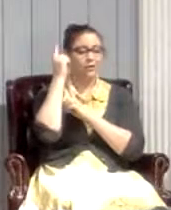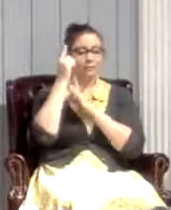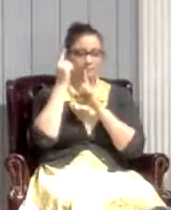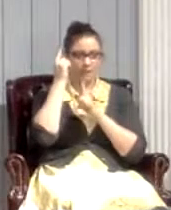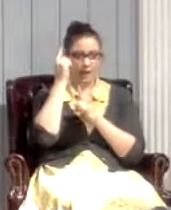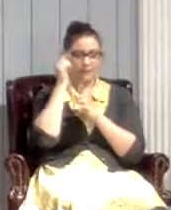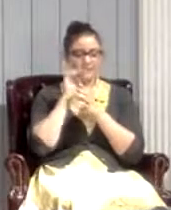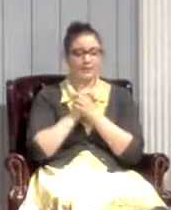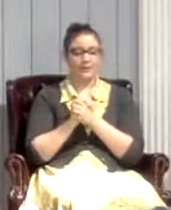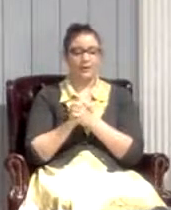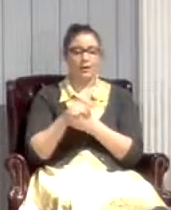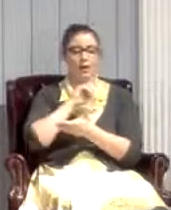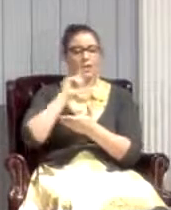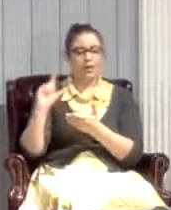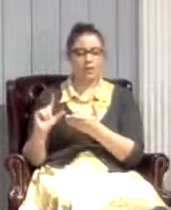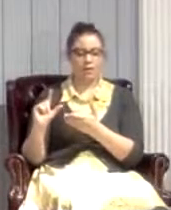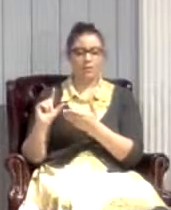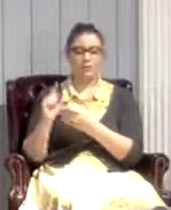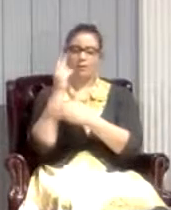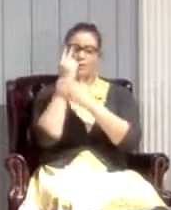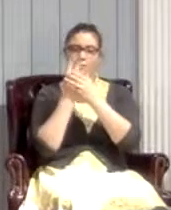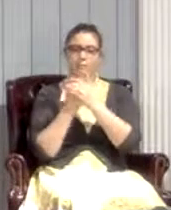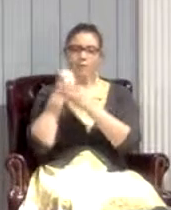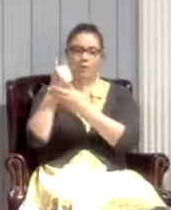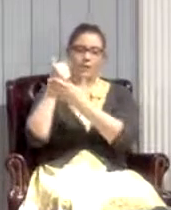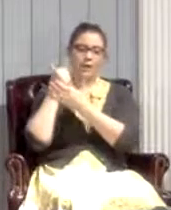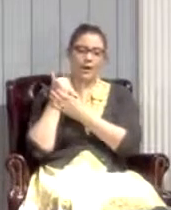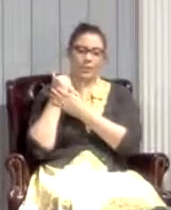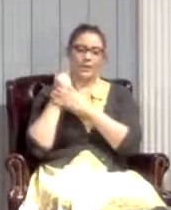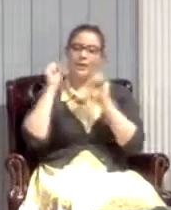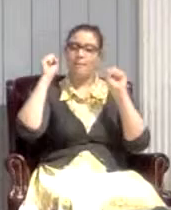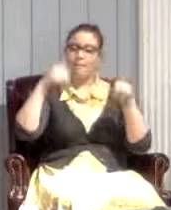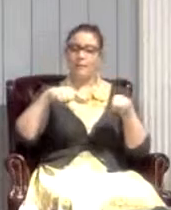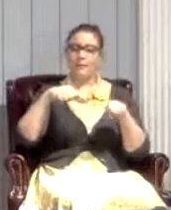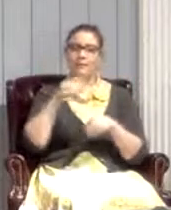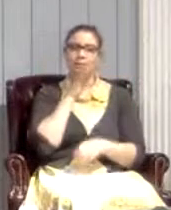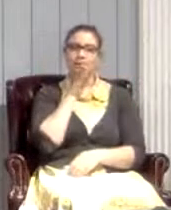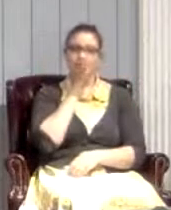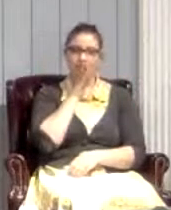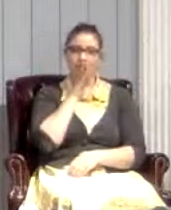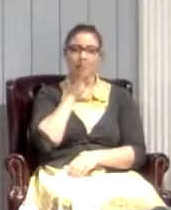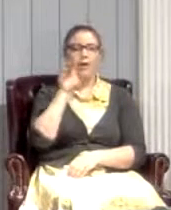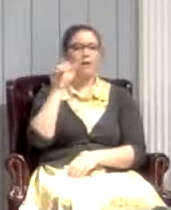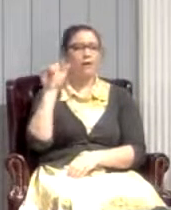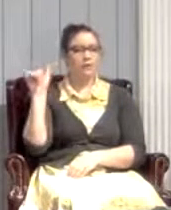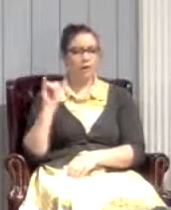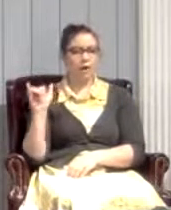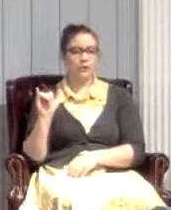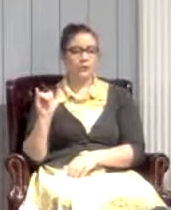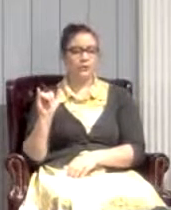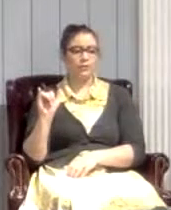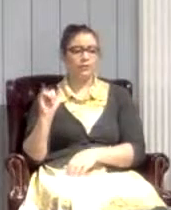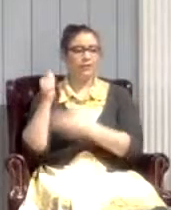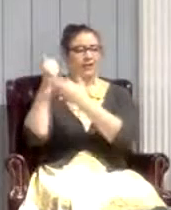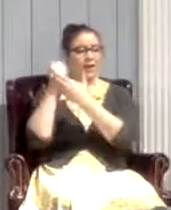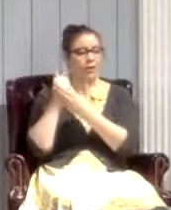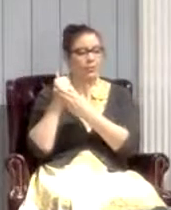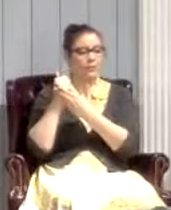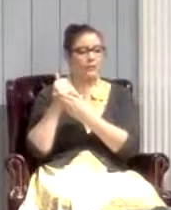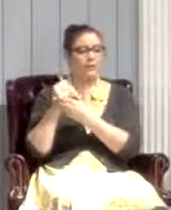And Lord, both help in the ability to speak, and also, Lord, the help in the ability to